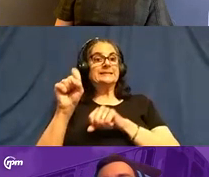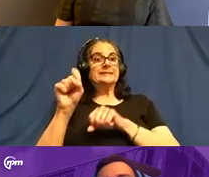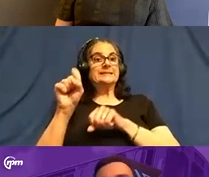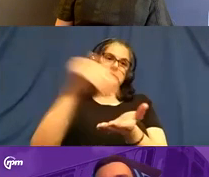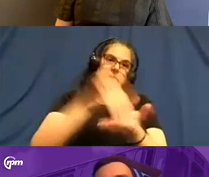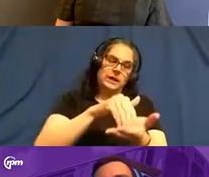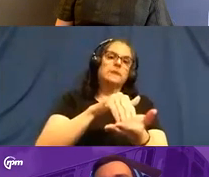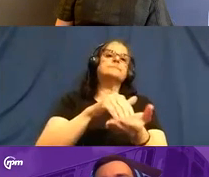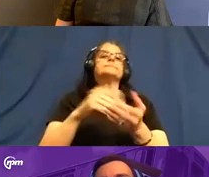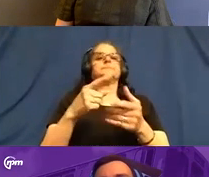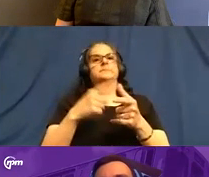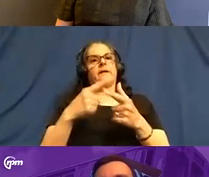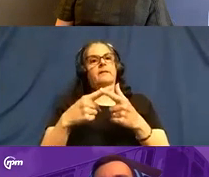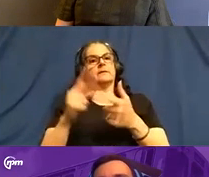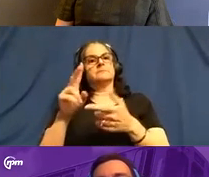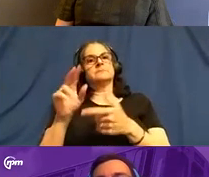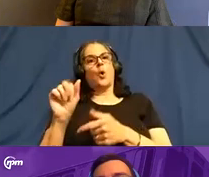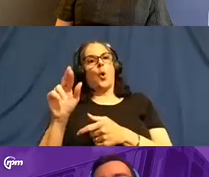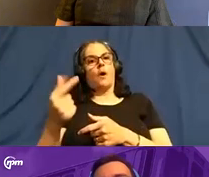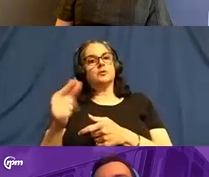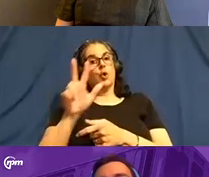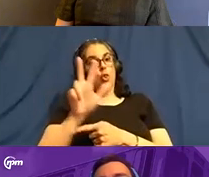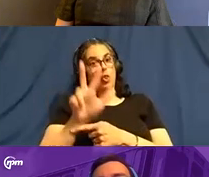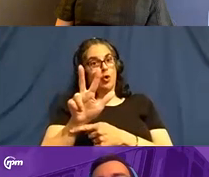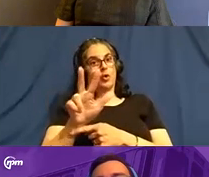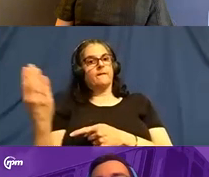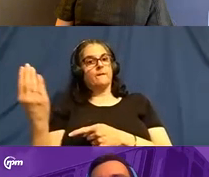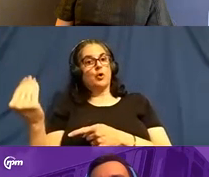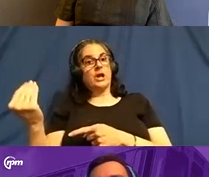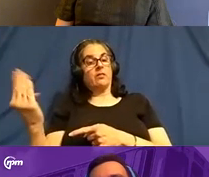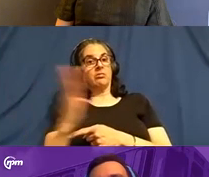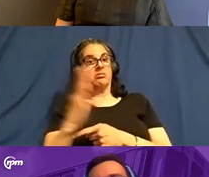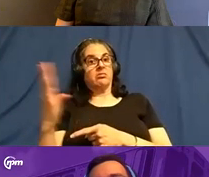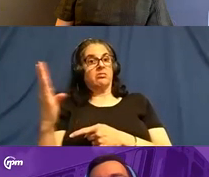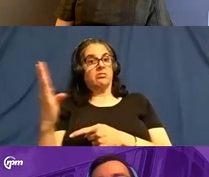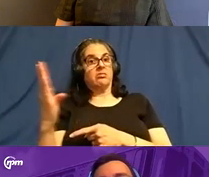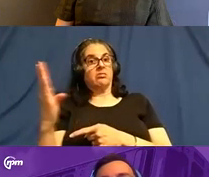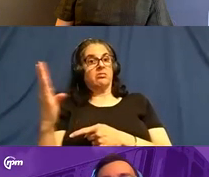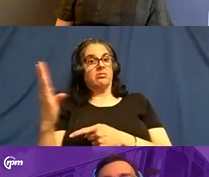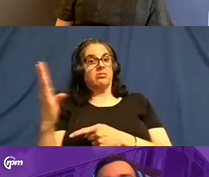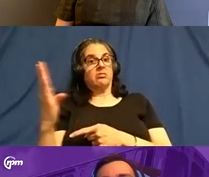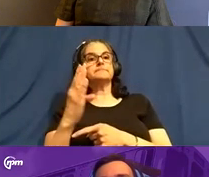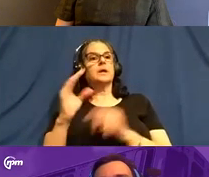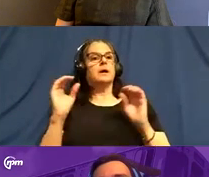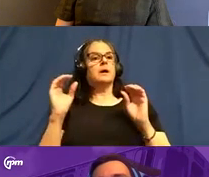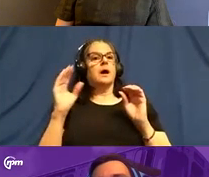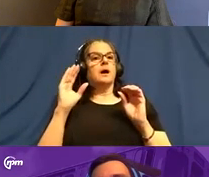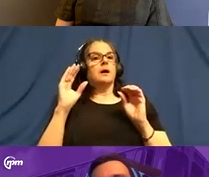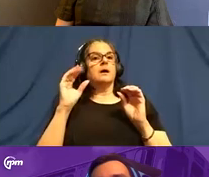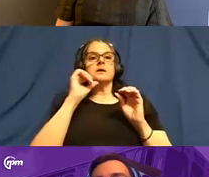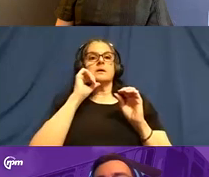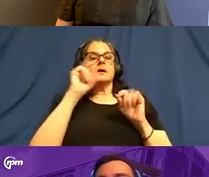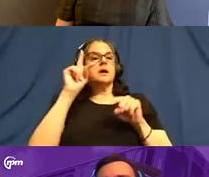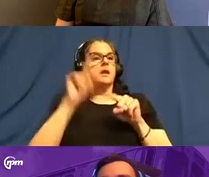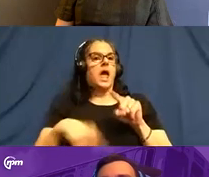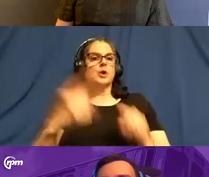between August 3rd and 14th, where there will be no 95th bound stops at the Granville, Thorndale, and Bryn Mawr.